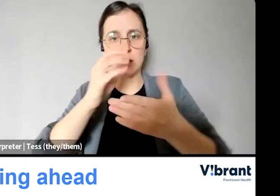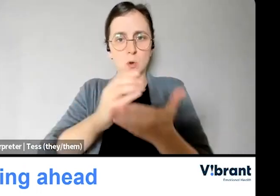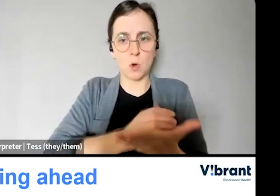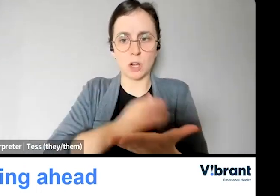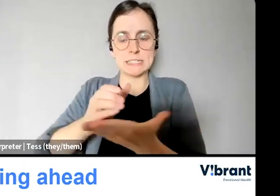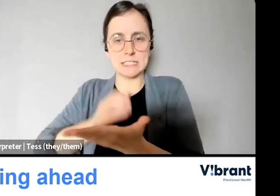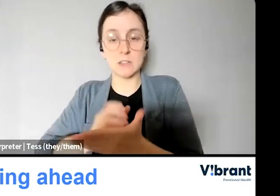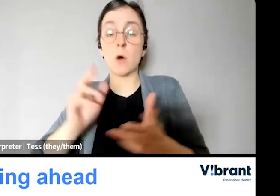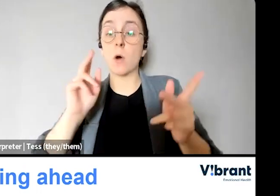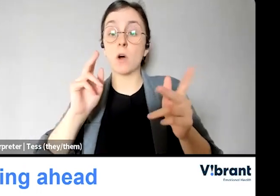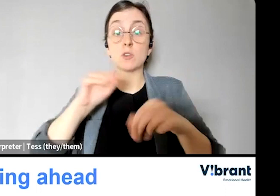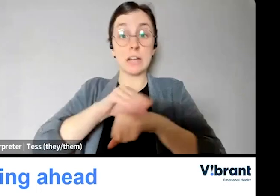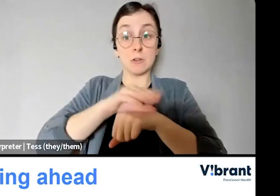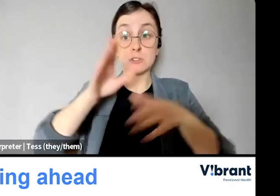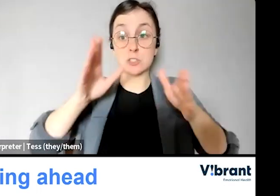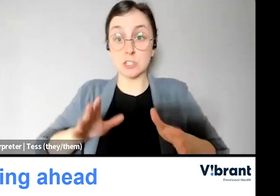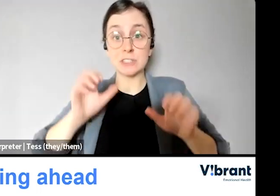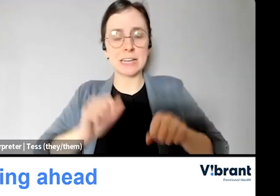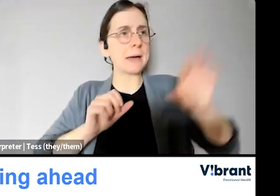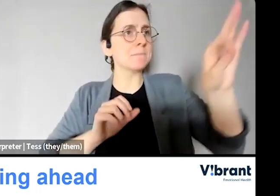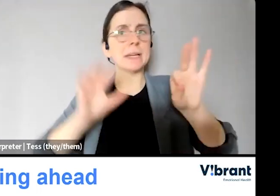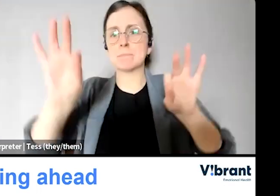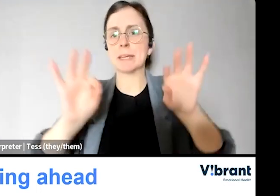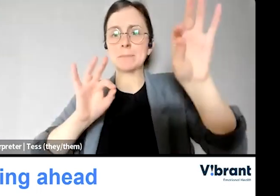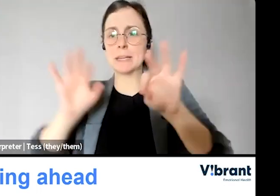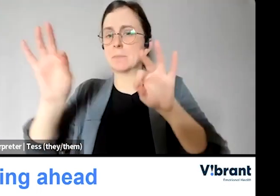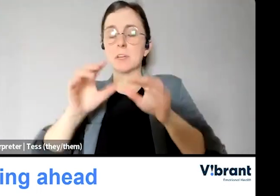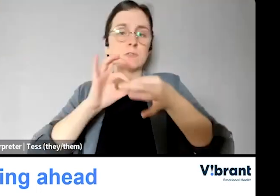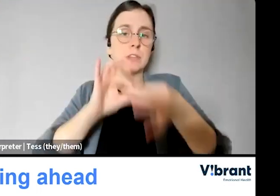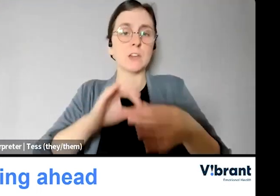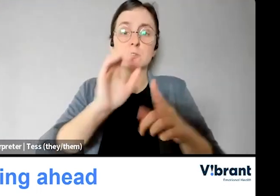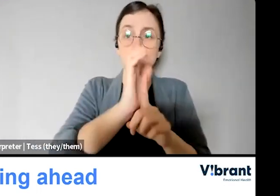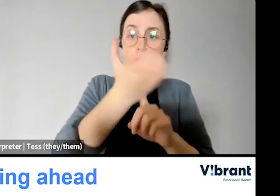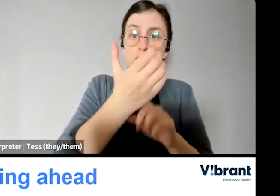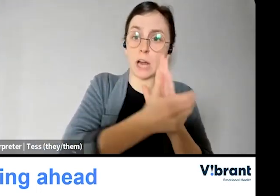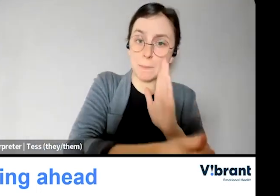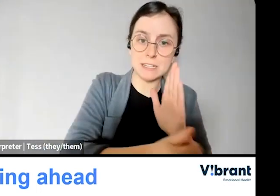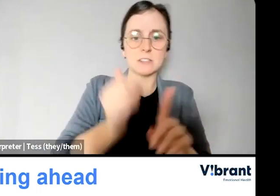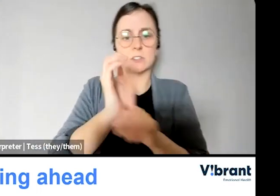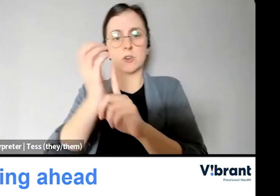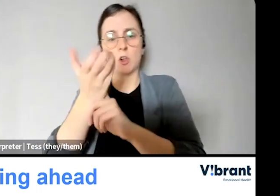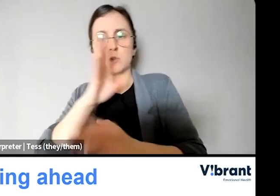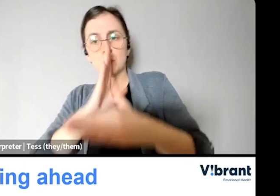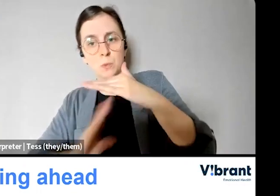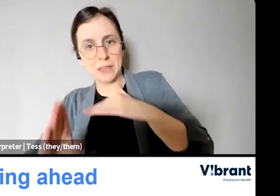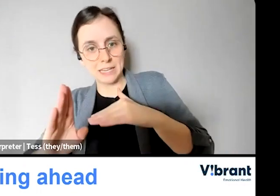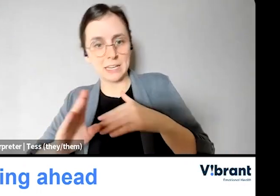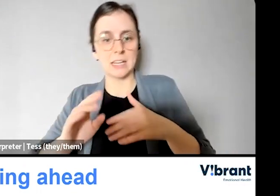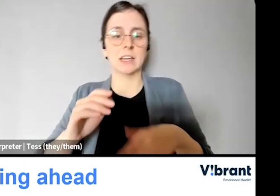build their cultural competence and cultural humility, enhancing our data and technology so that we are